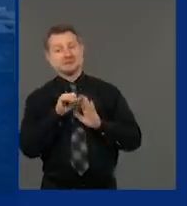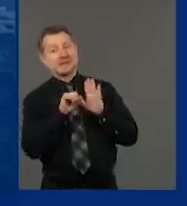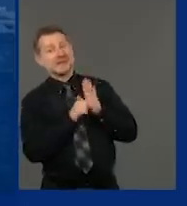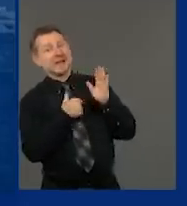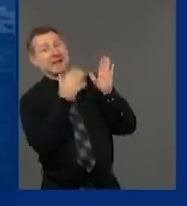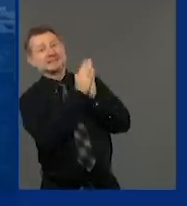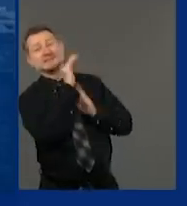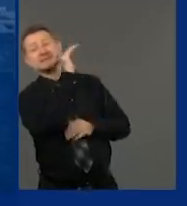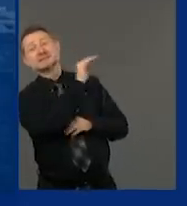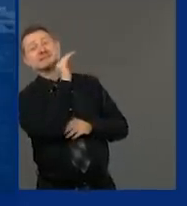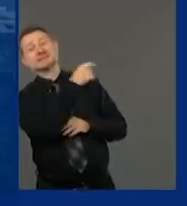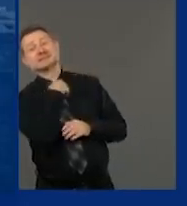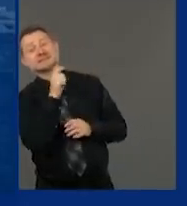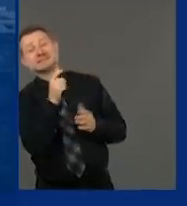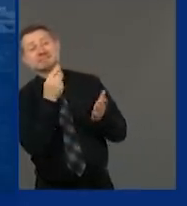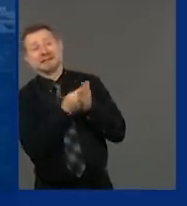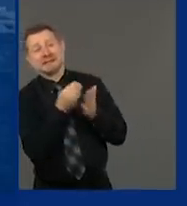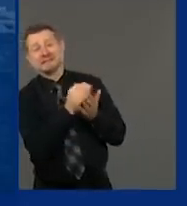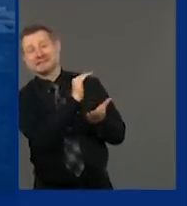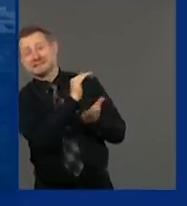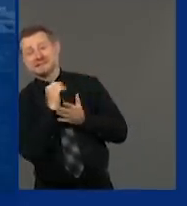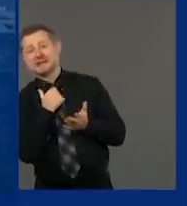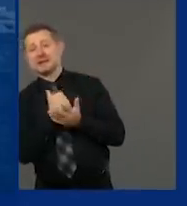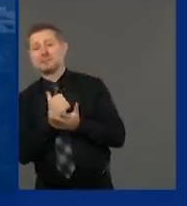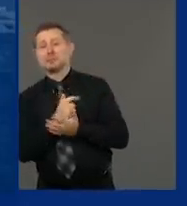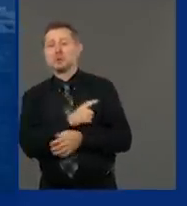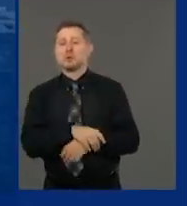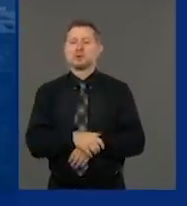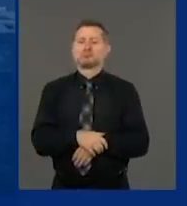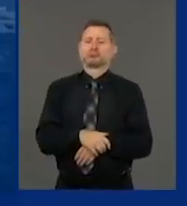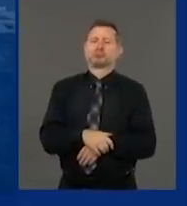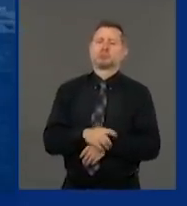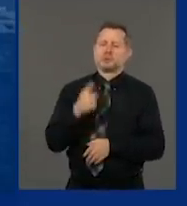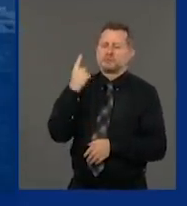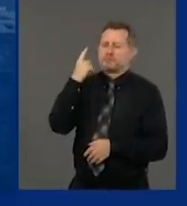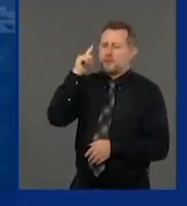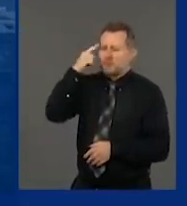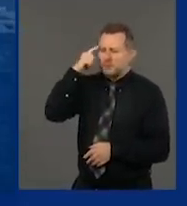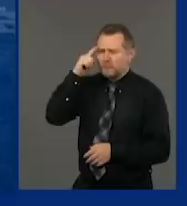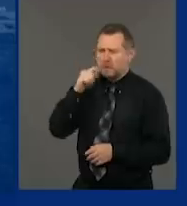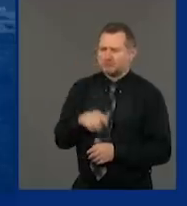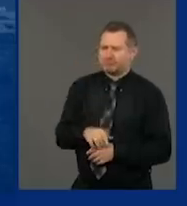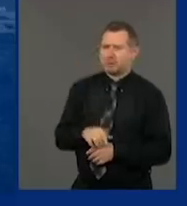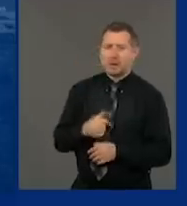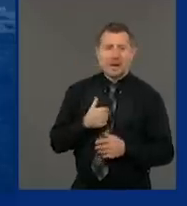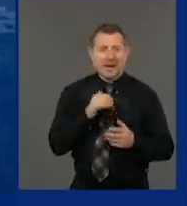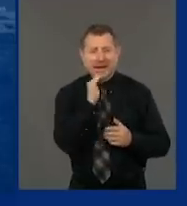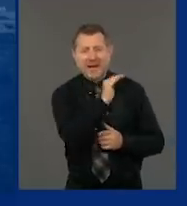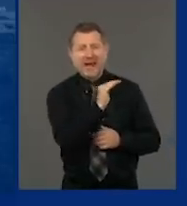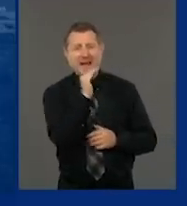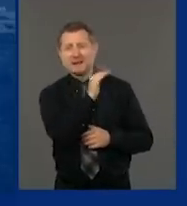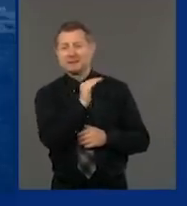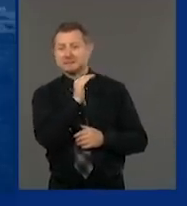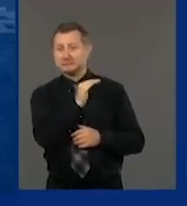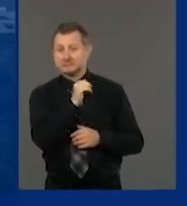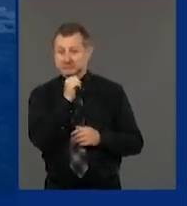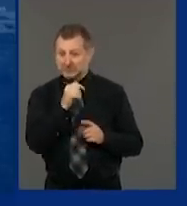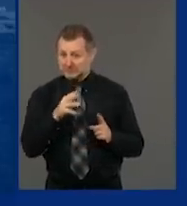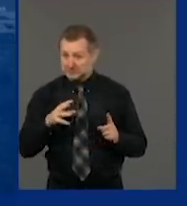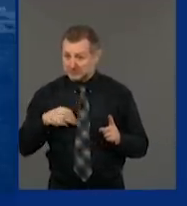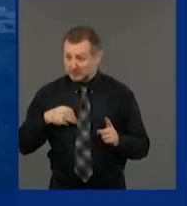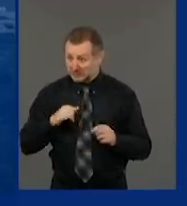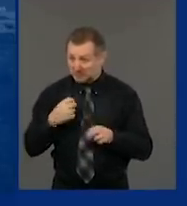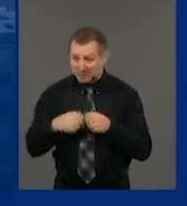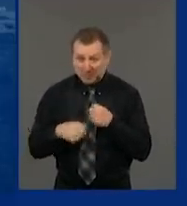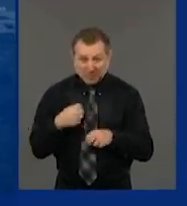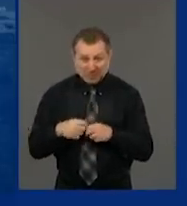any resources or help from the federal government. If they're not going to step up and address a problem